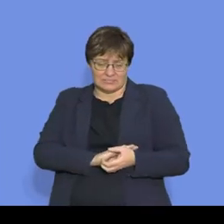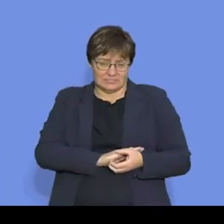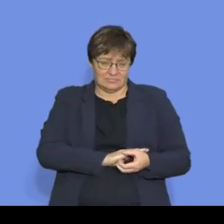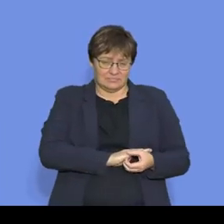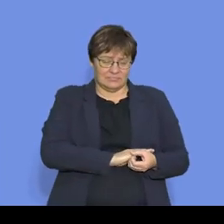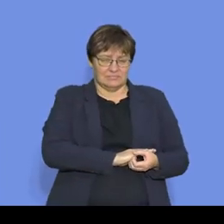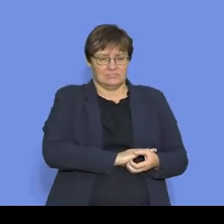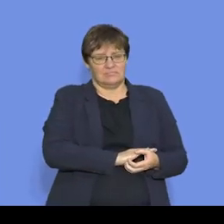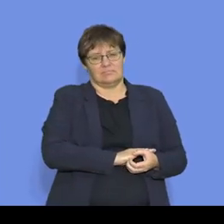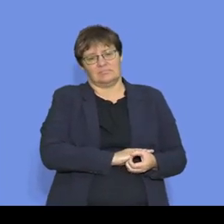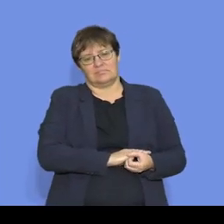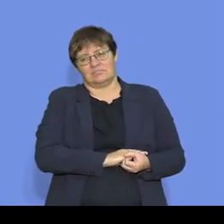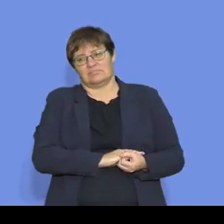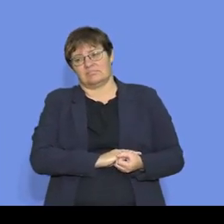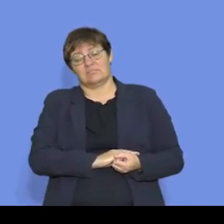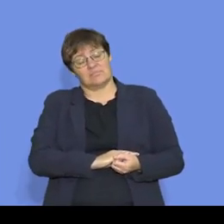on Earth.